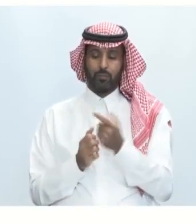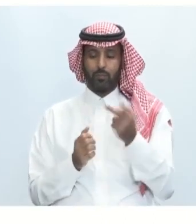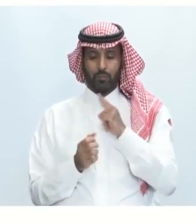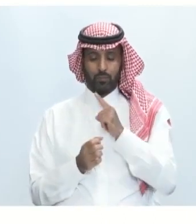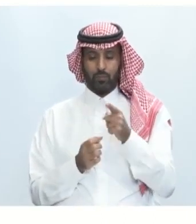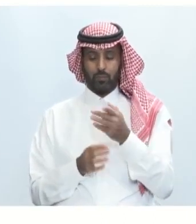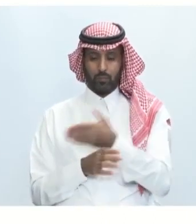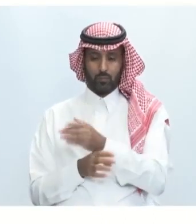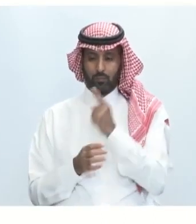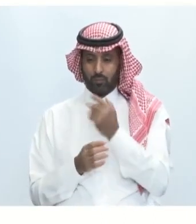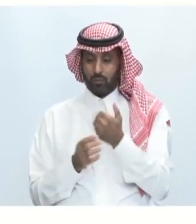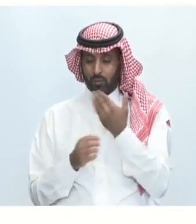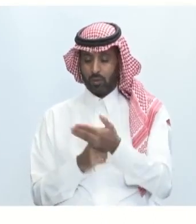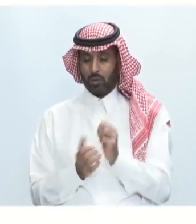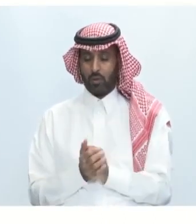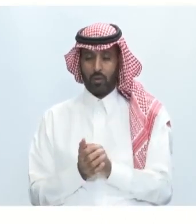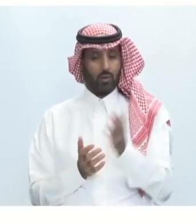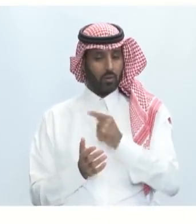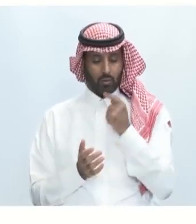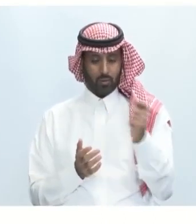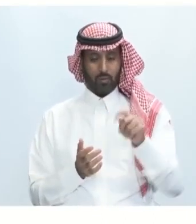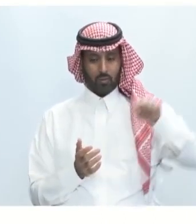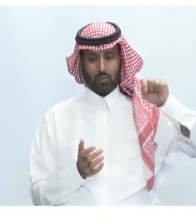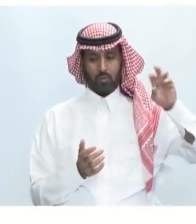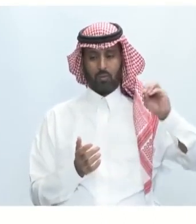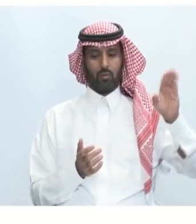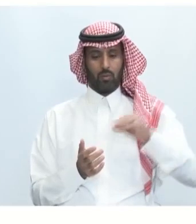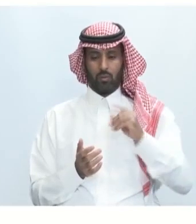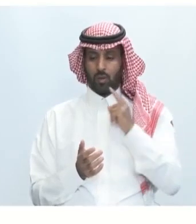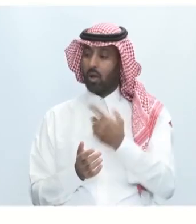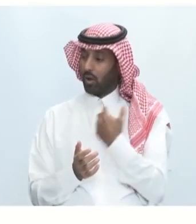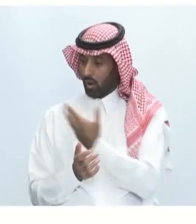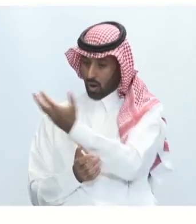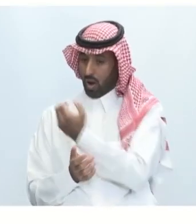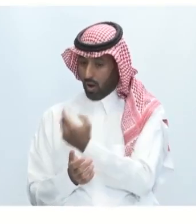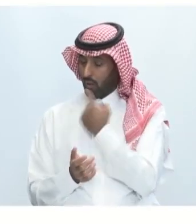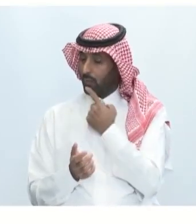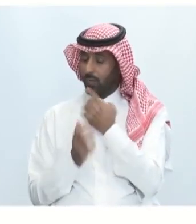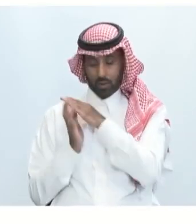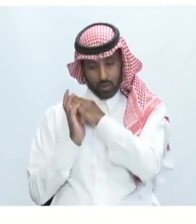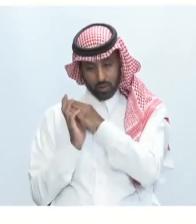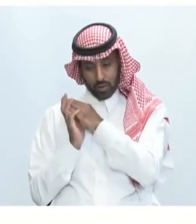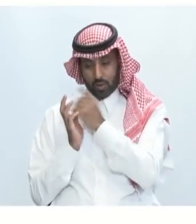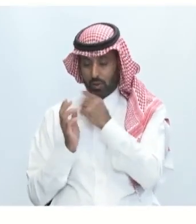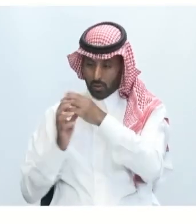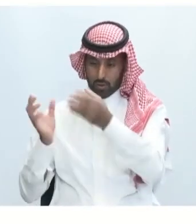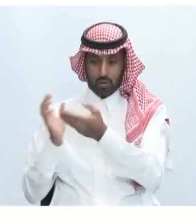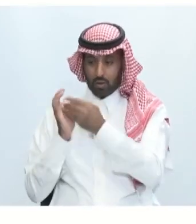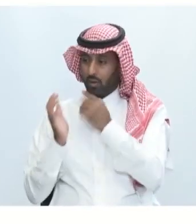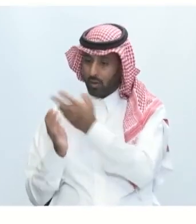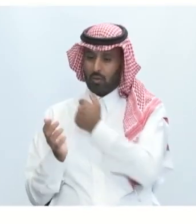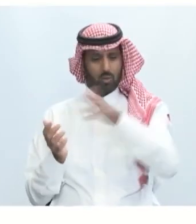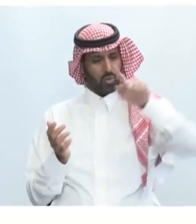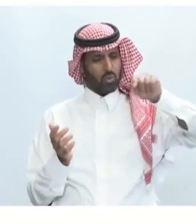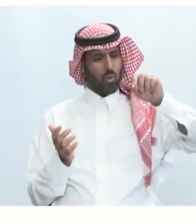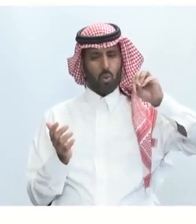indirect comes before the direct, we don't write to. Will you pass me a pillow? Will you pass me a pillow? Notice the